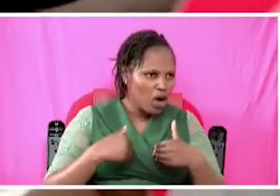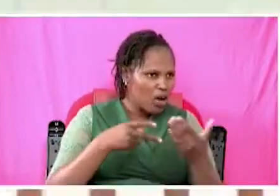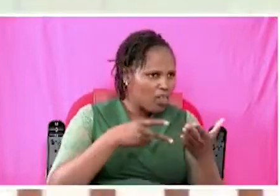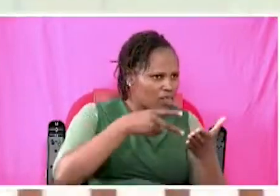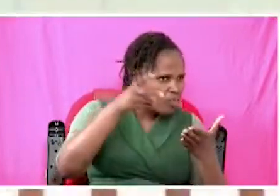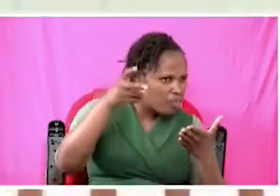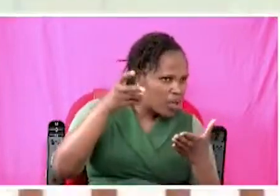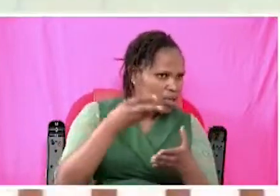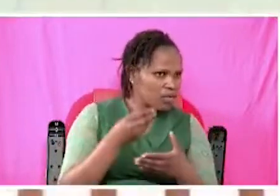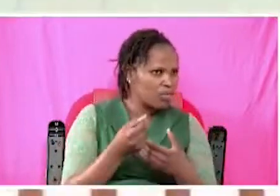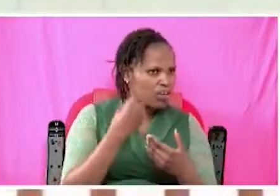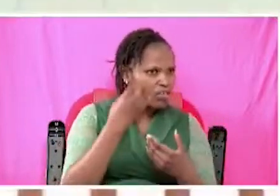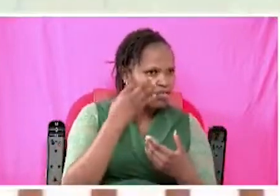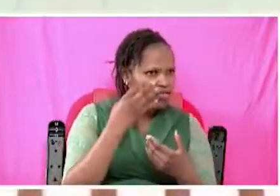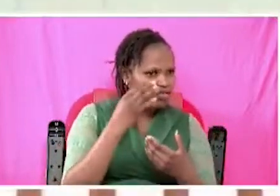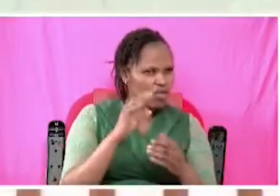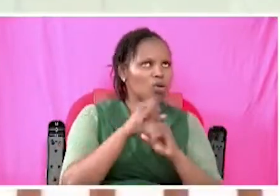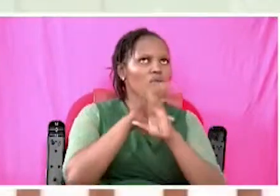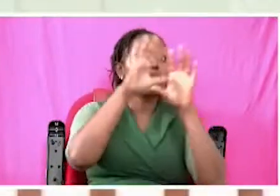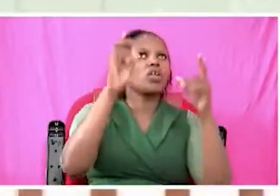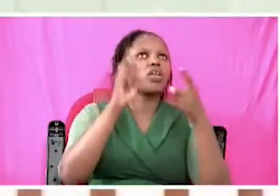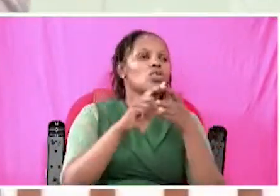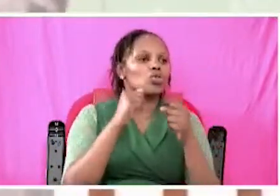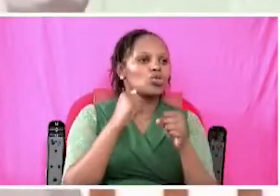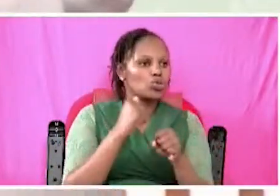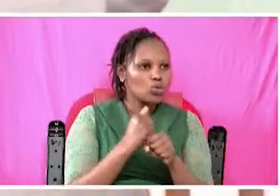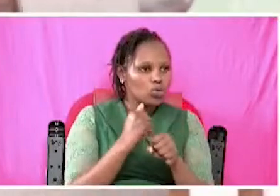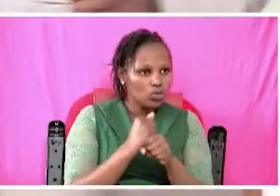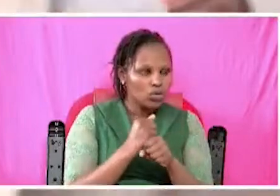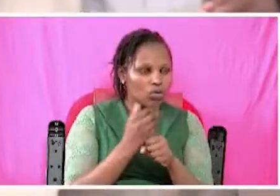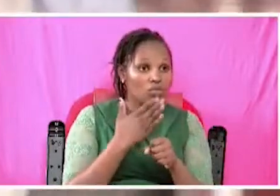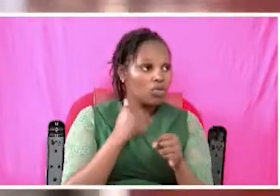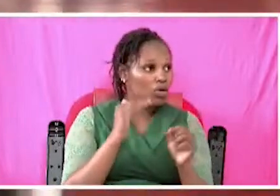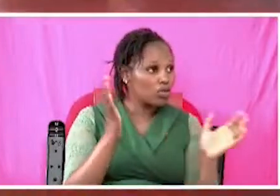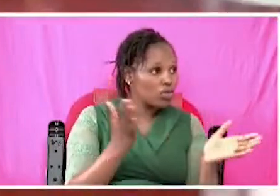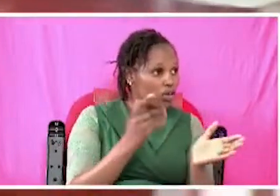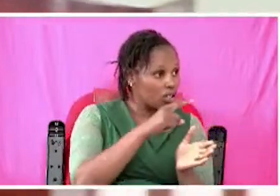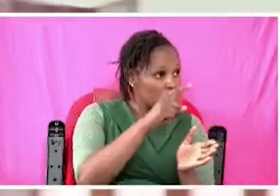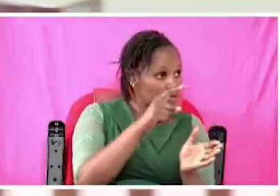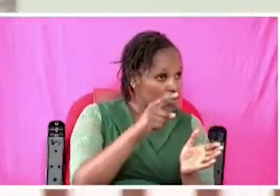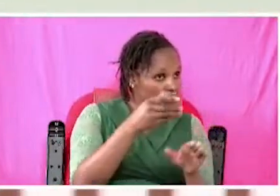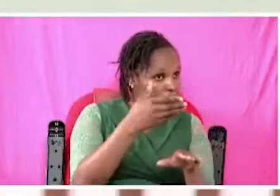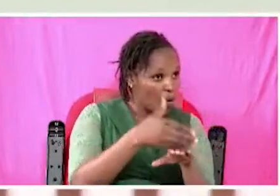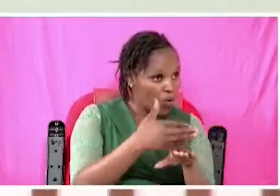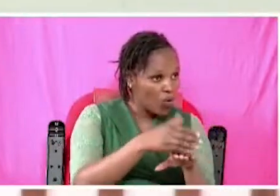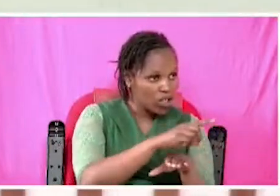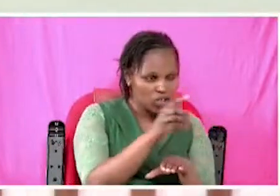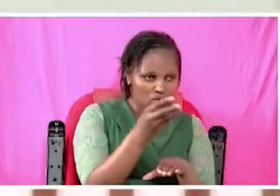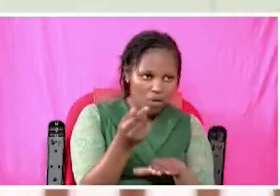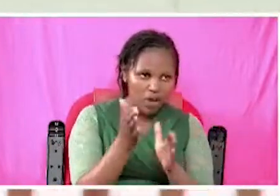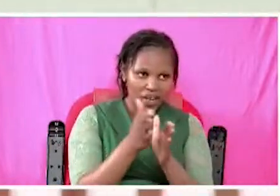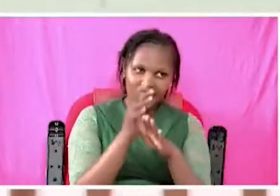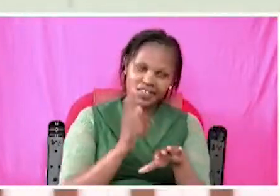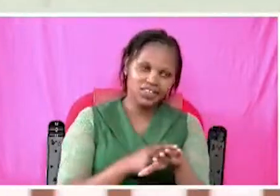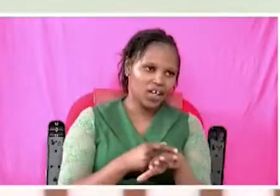to be performed. And I want to encourage you, don't waste your money, don't waste your time. Amen?